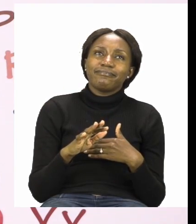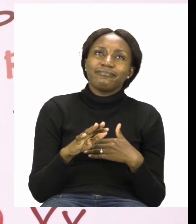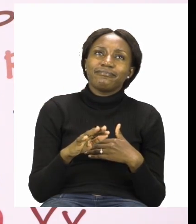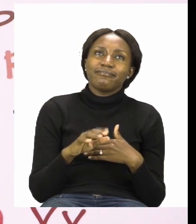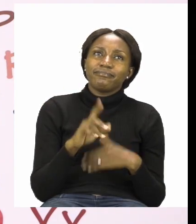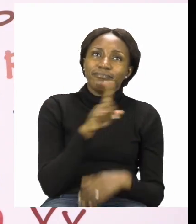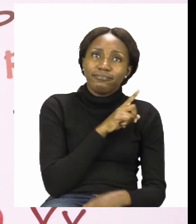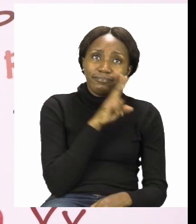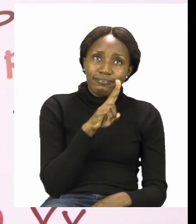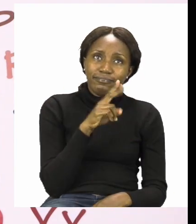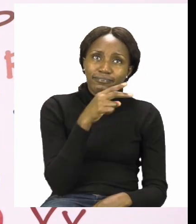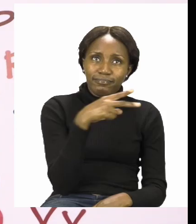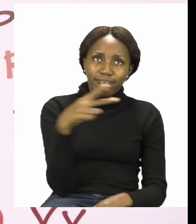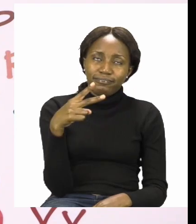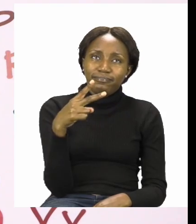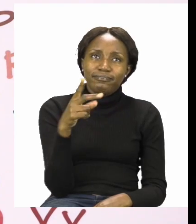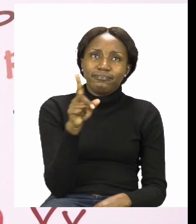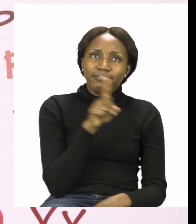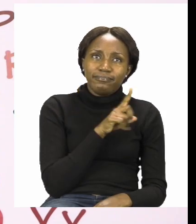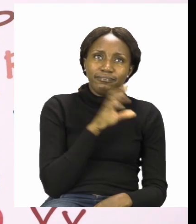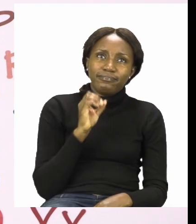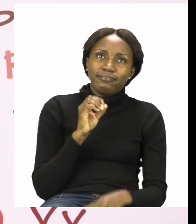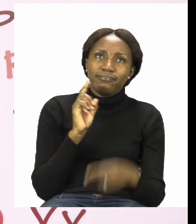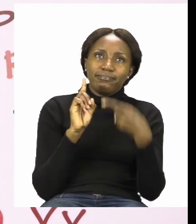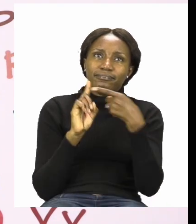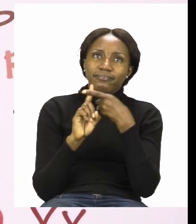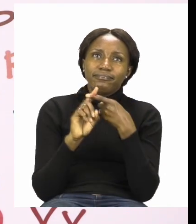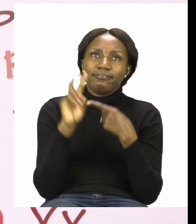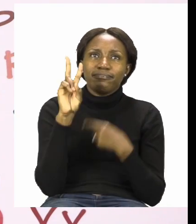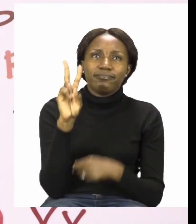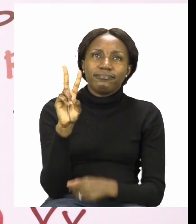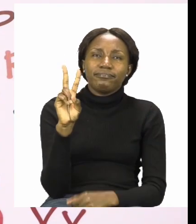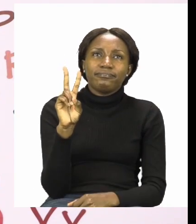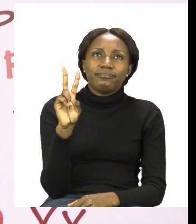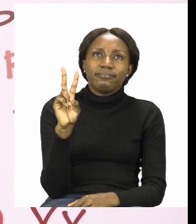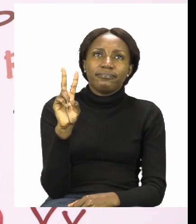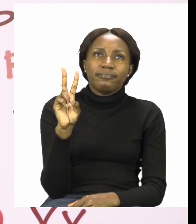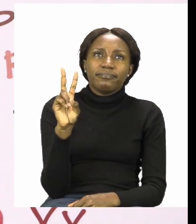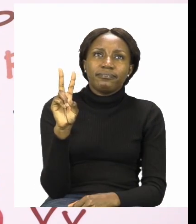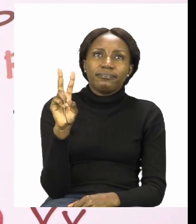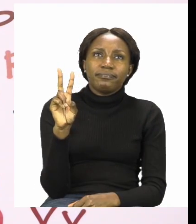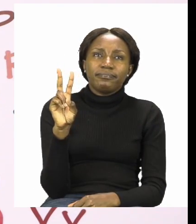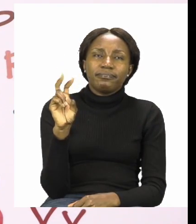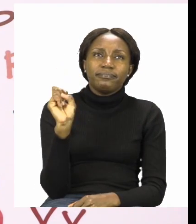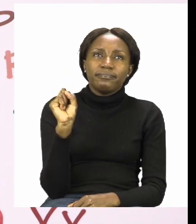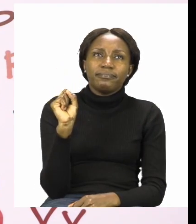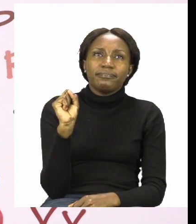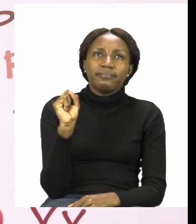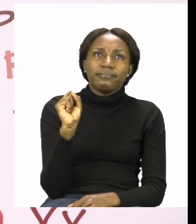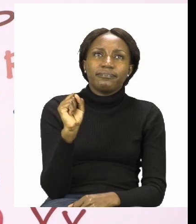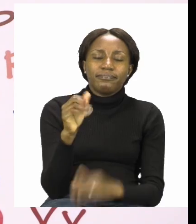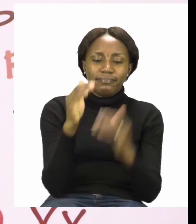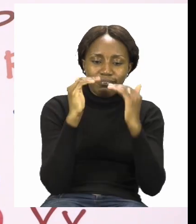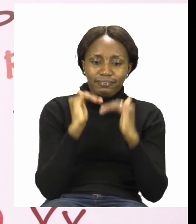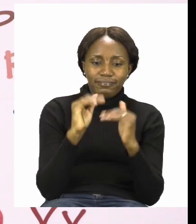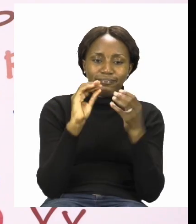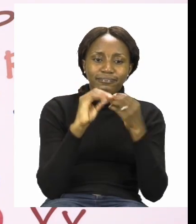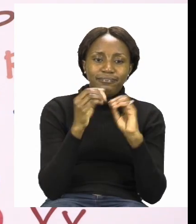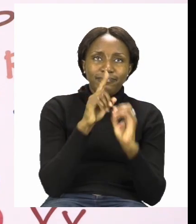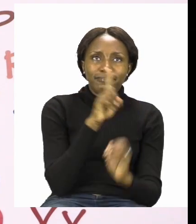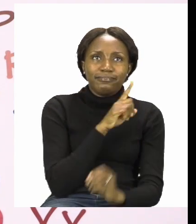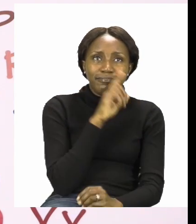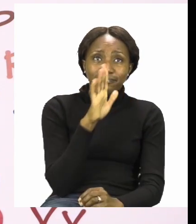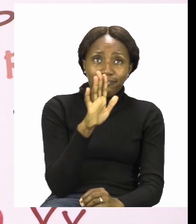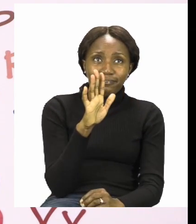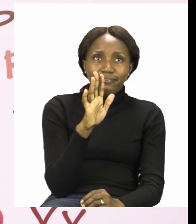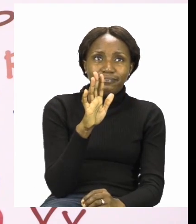says 12 equals 10 plus 2. So we're going to try the same thing with the number